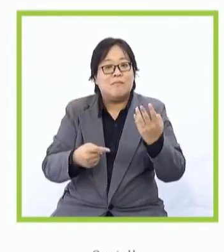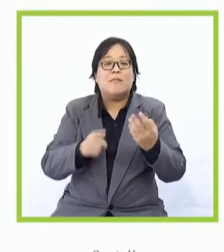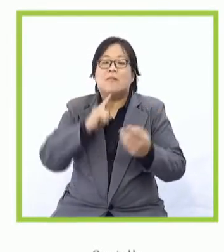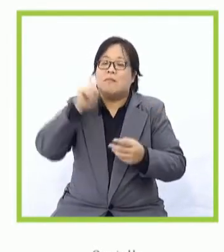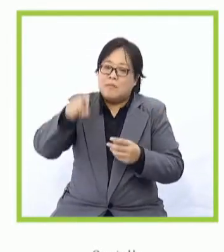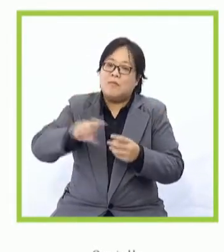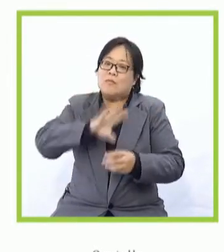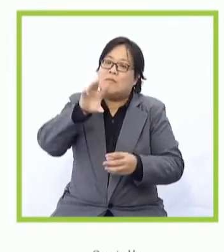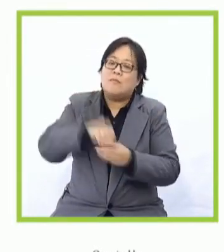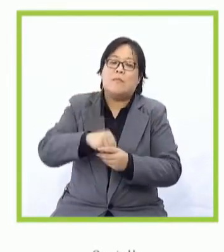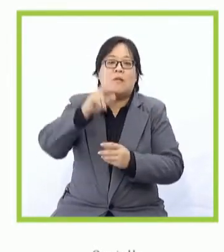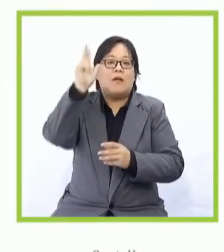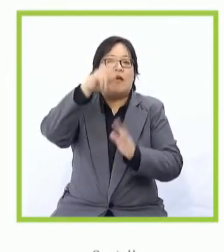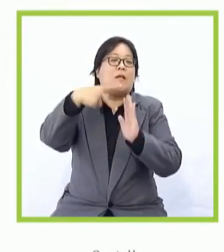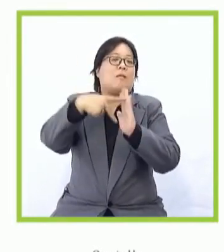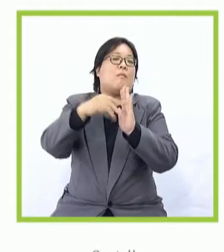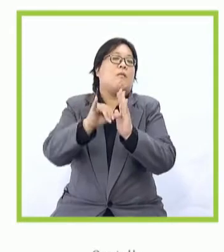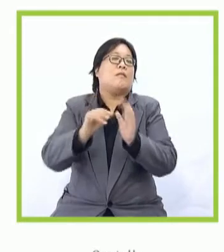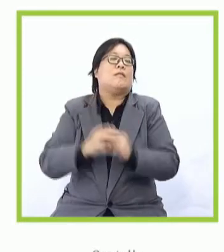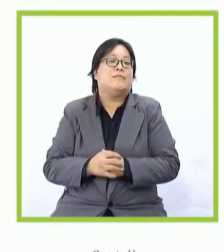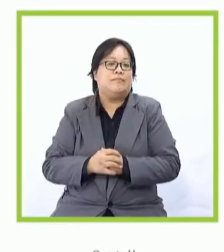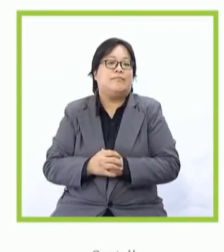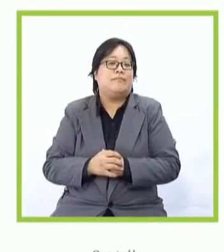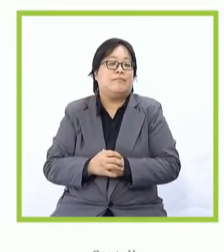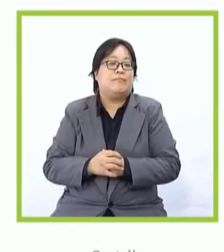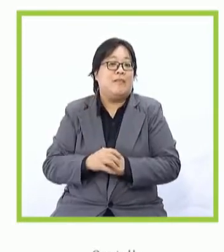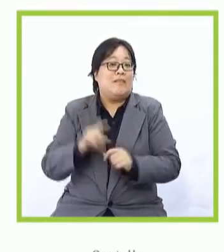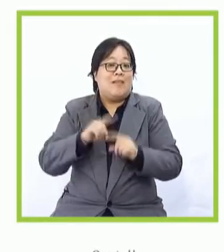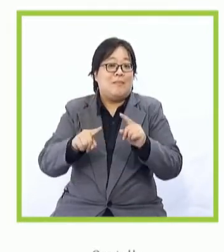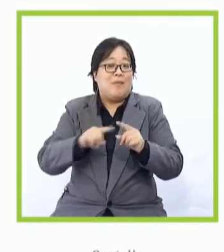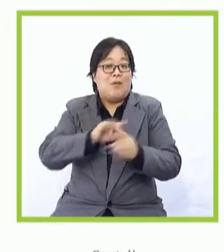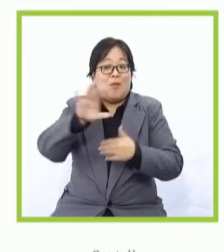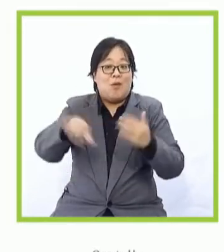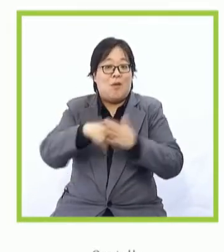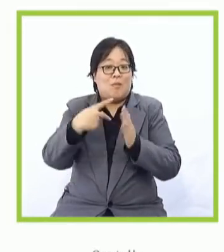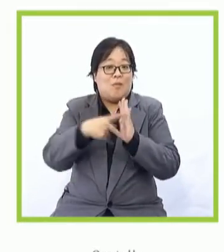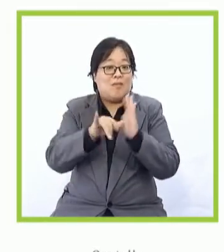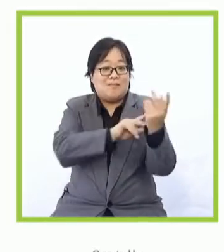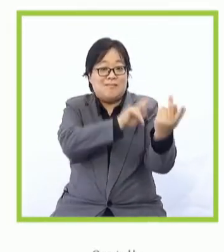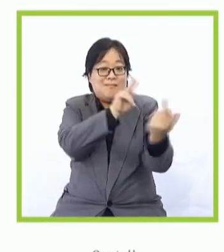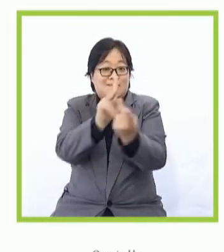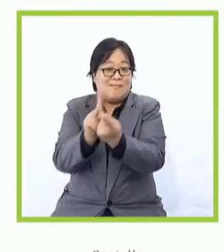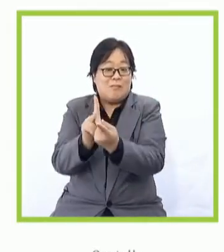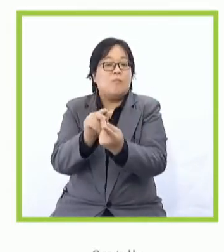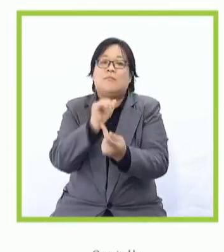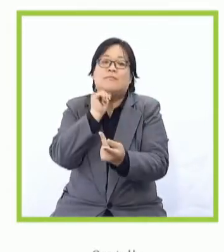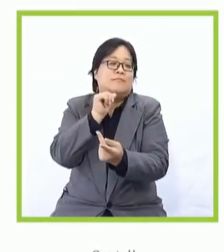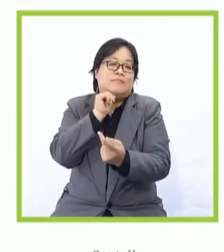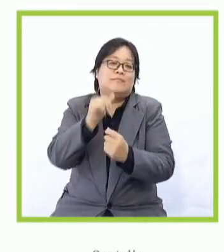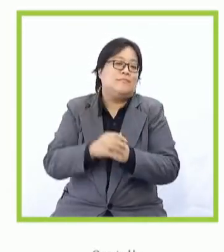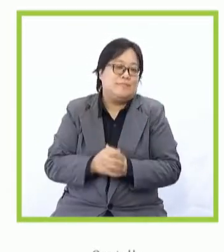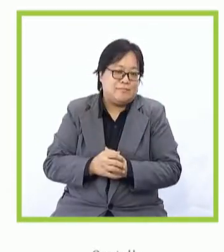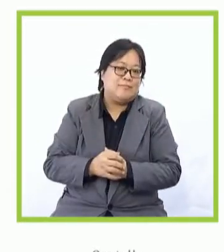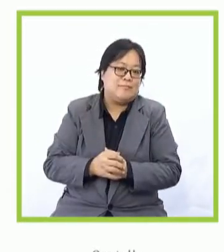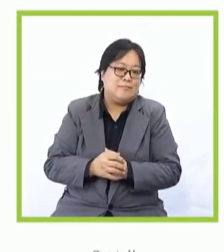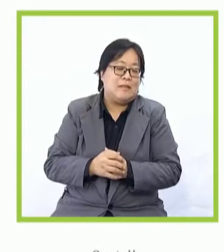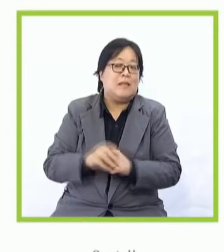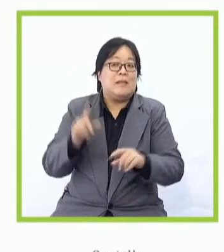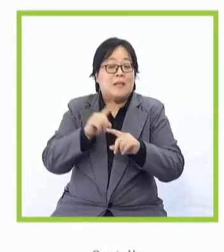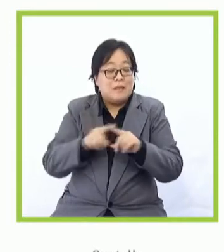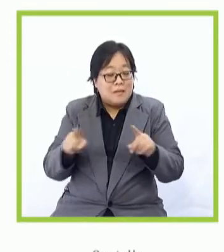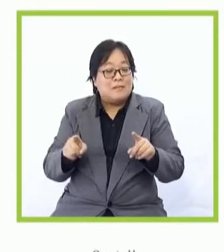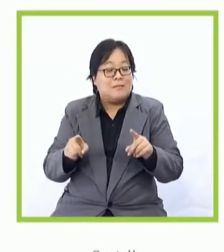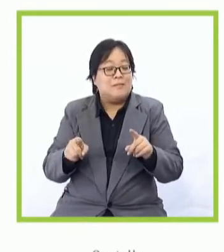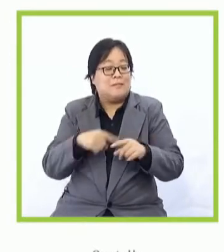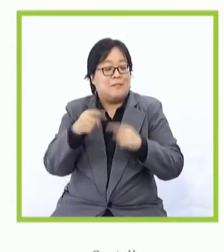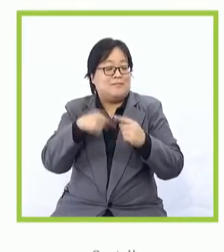policy. Now, there's no one silver bullet policy, but the policy mix is not really so much of a mystery. When